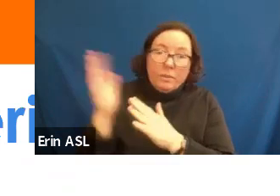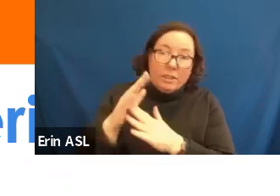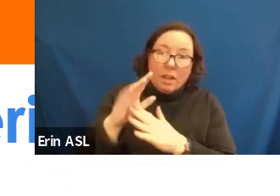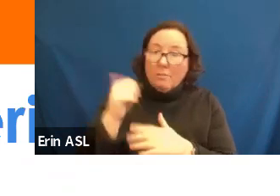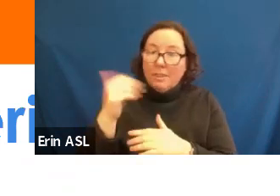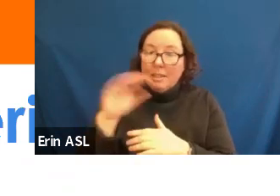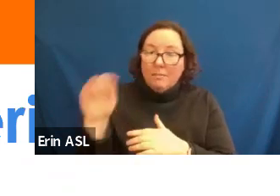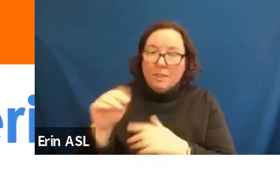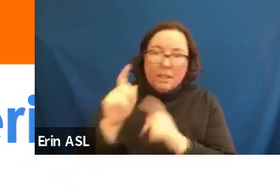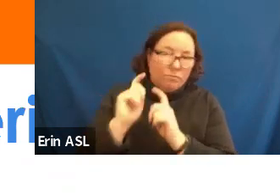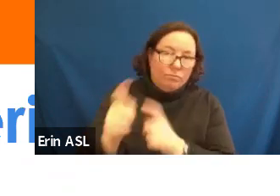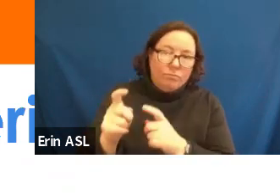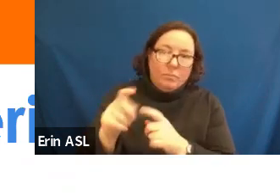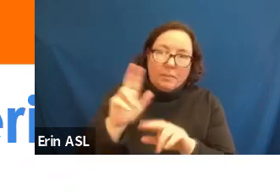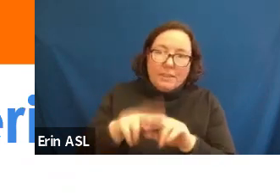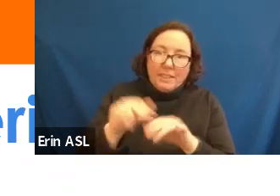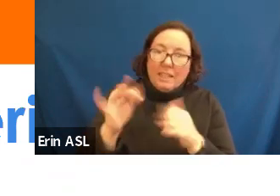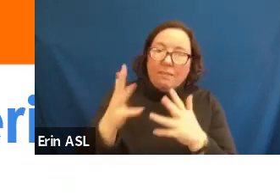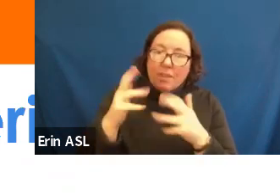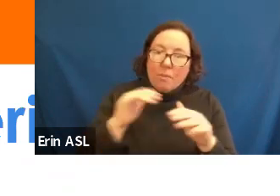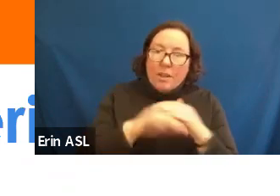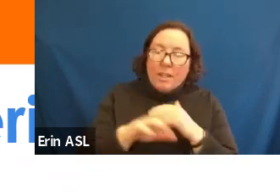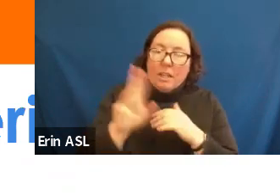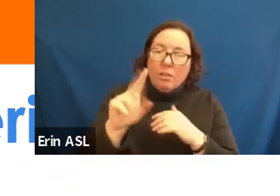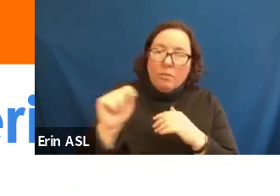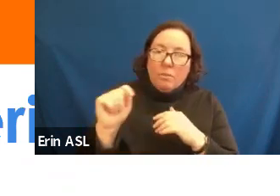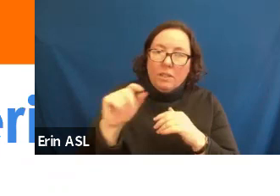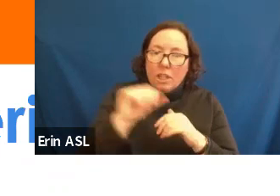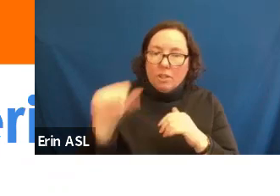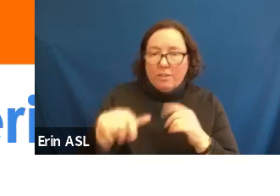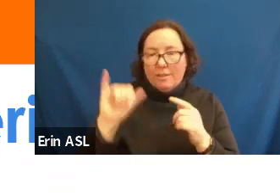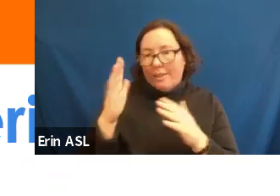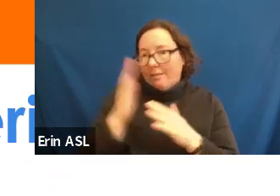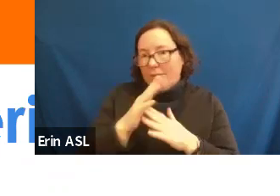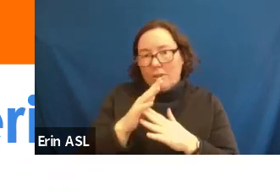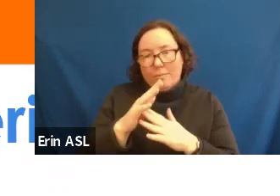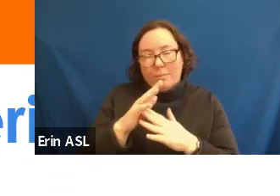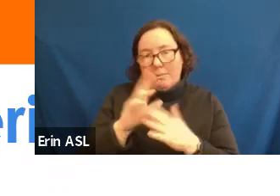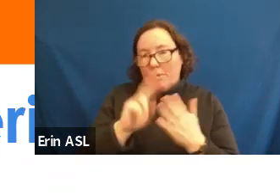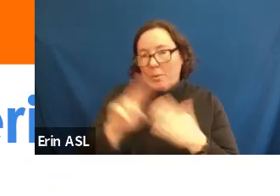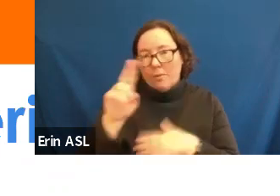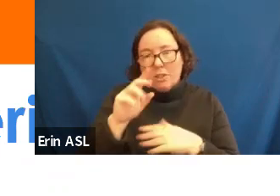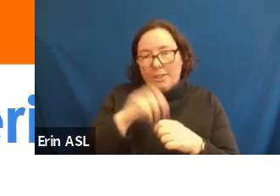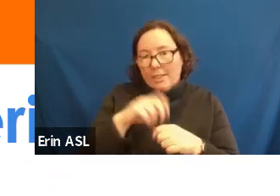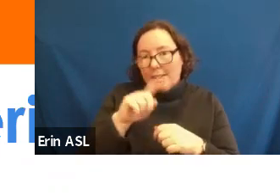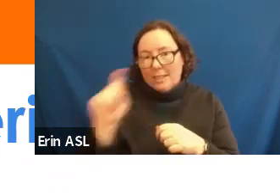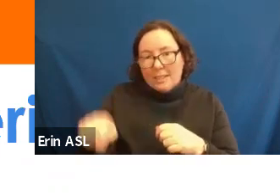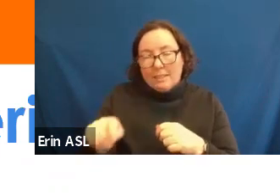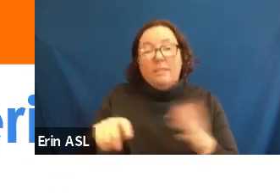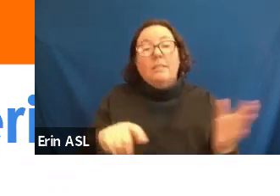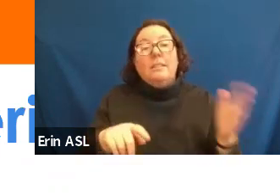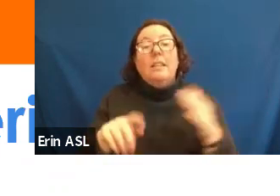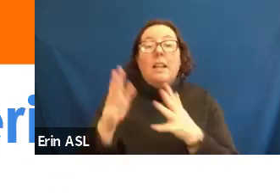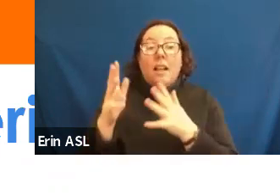a seat at UT Austin, which is the state's flagship school. For the remaining seats,